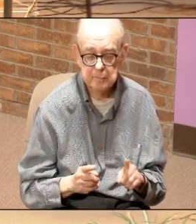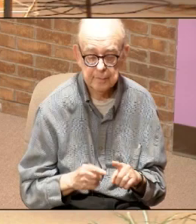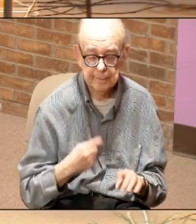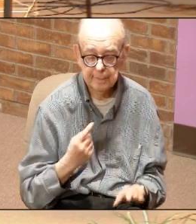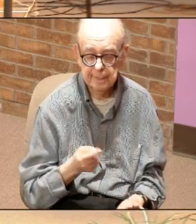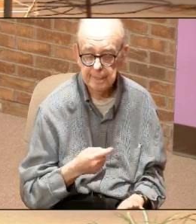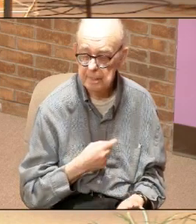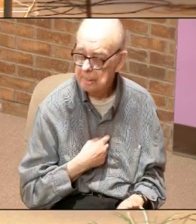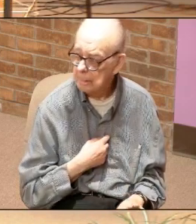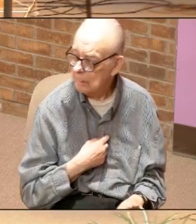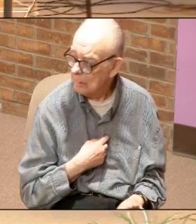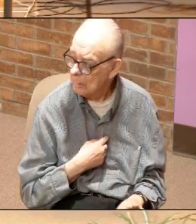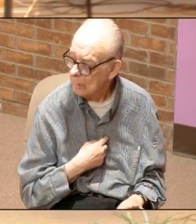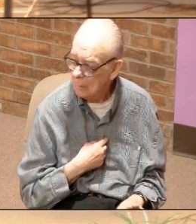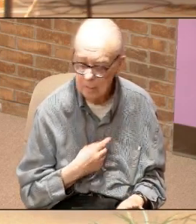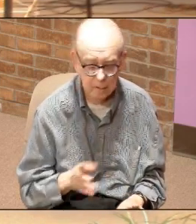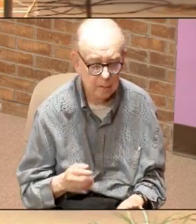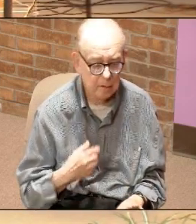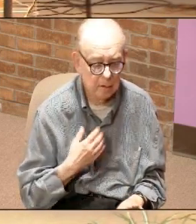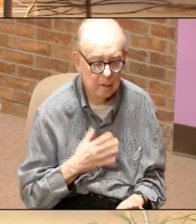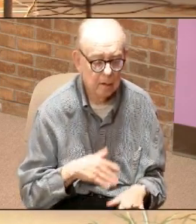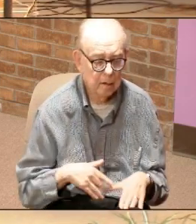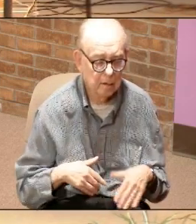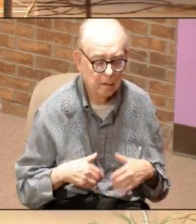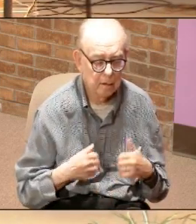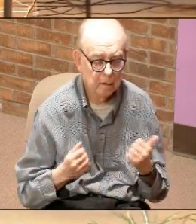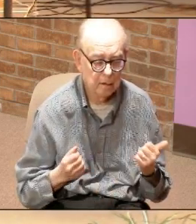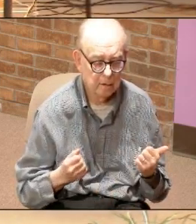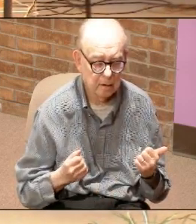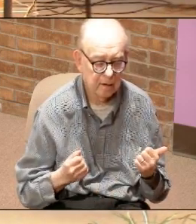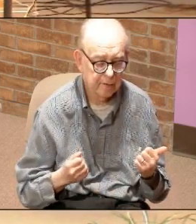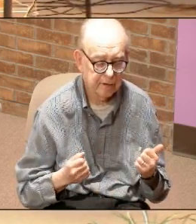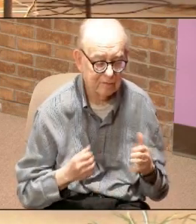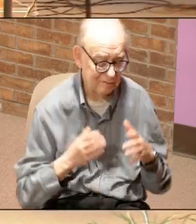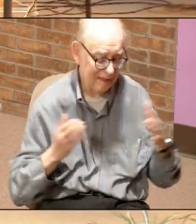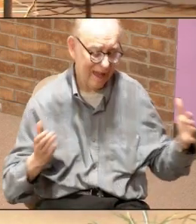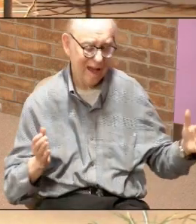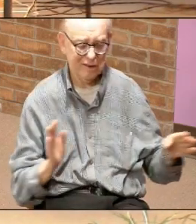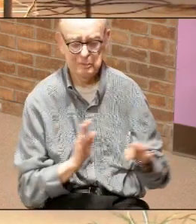us is our life gets loud and busy.